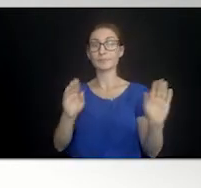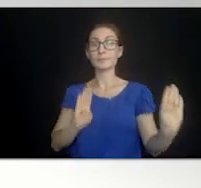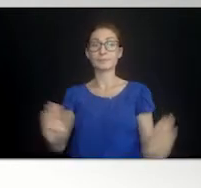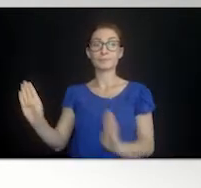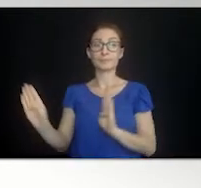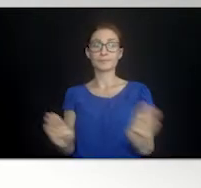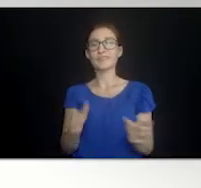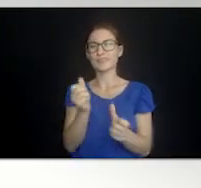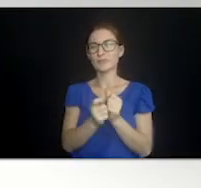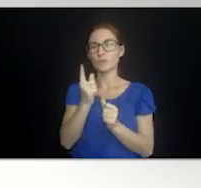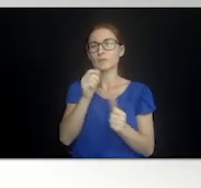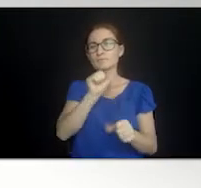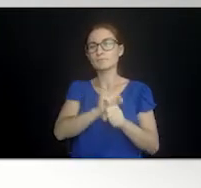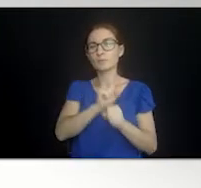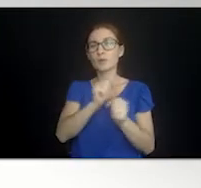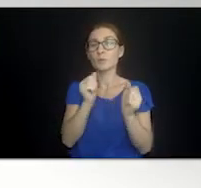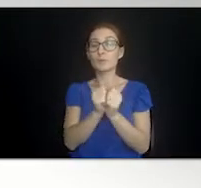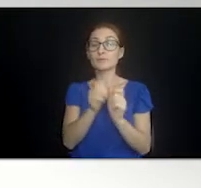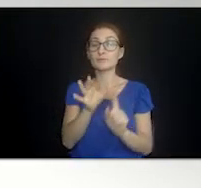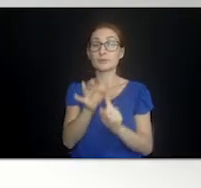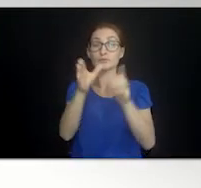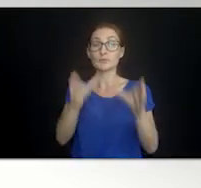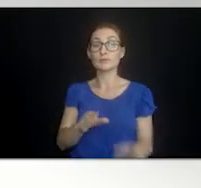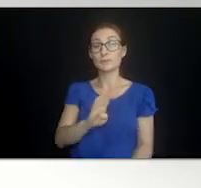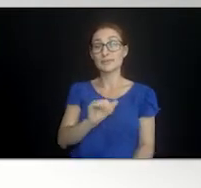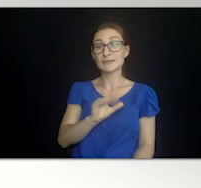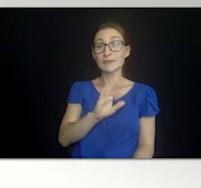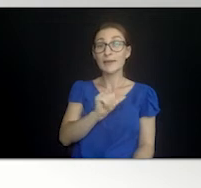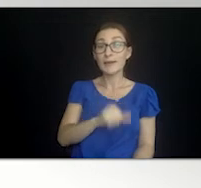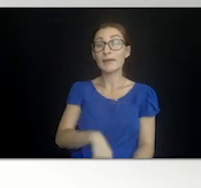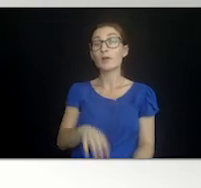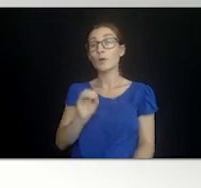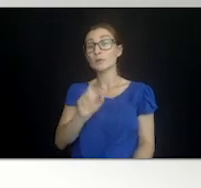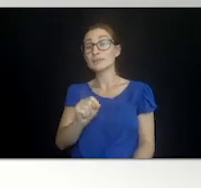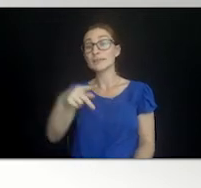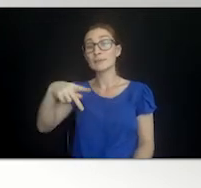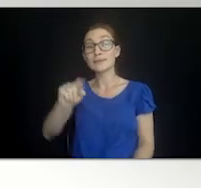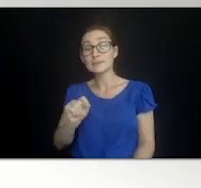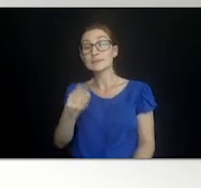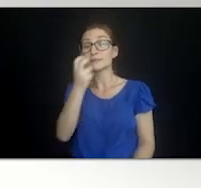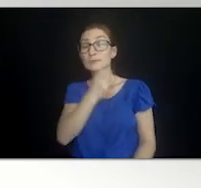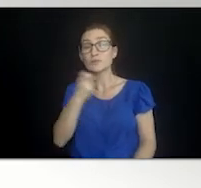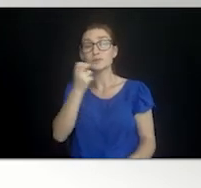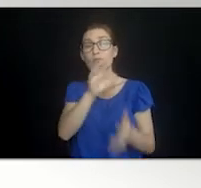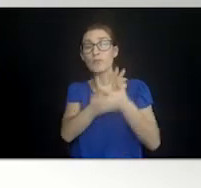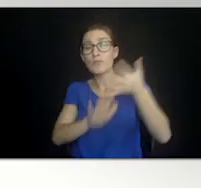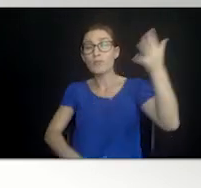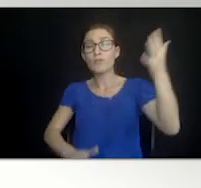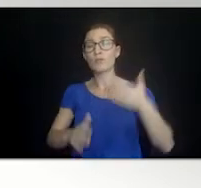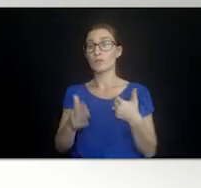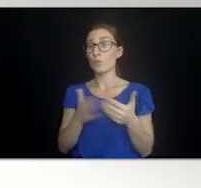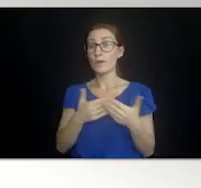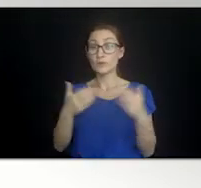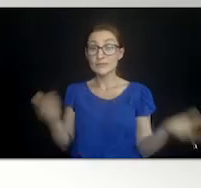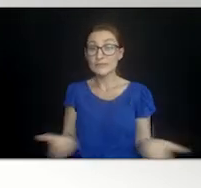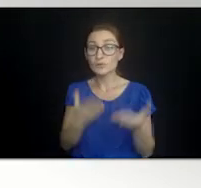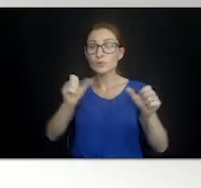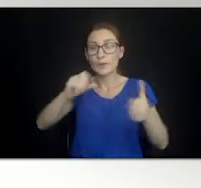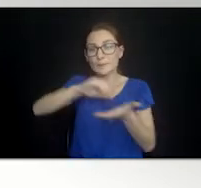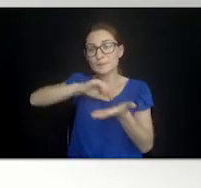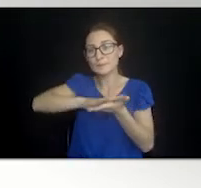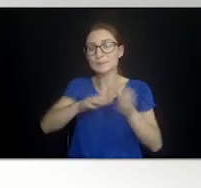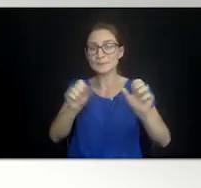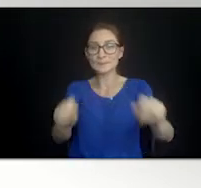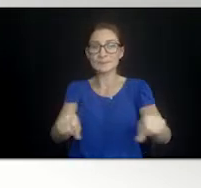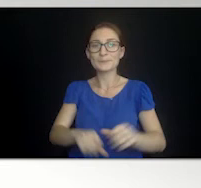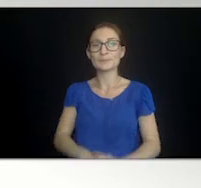up, behavioral. Everybody's working with specialists, whether it's BCBAs, OTs, PTs, speech, whoever's here, we could have